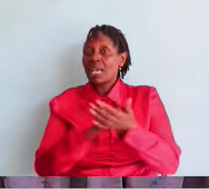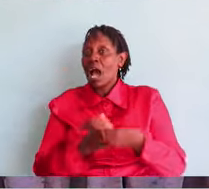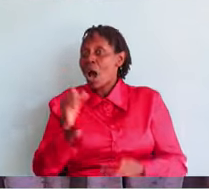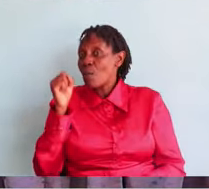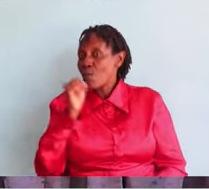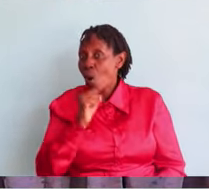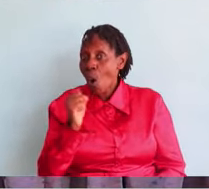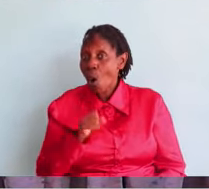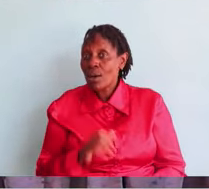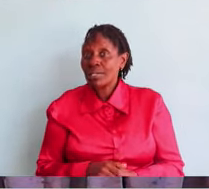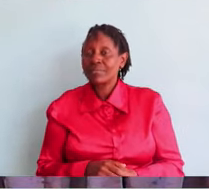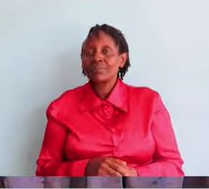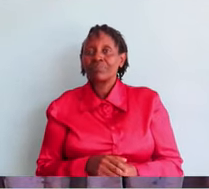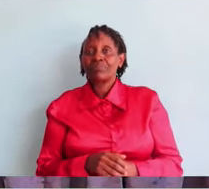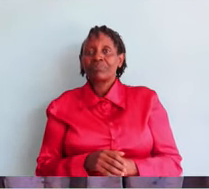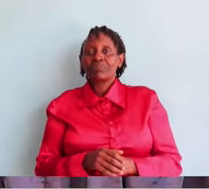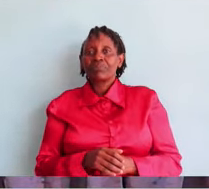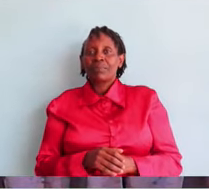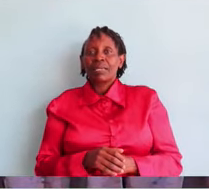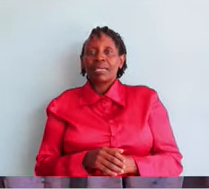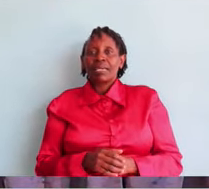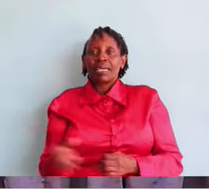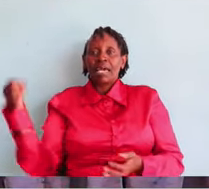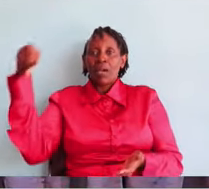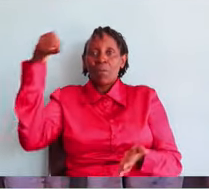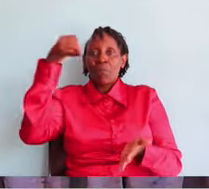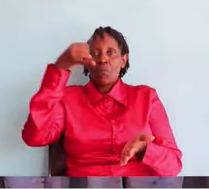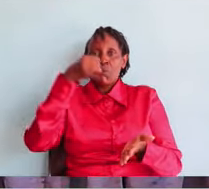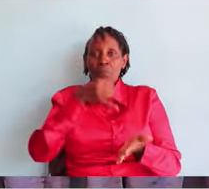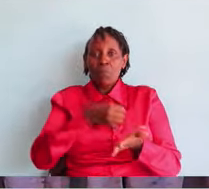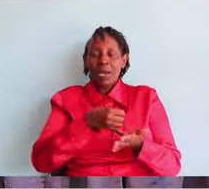through a discipleship program, and they came in and we